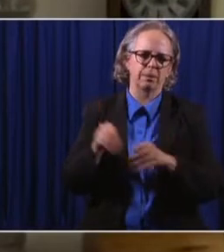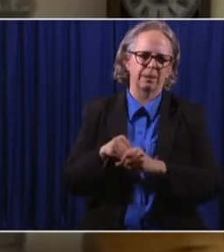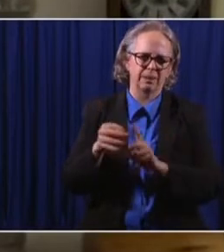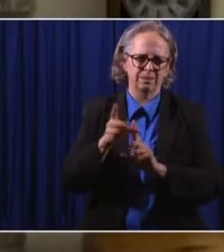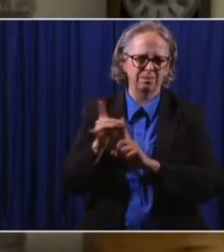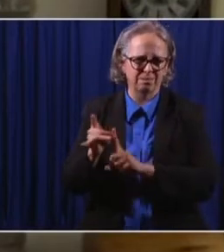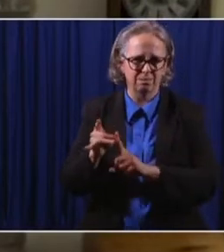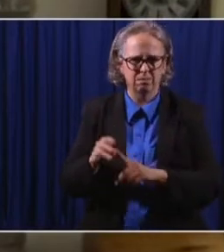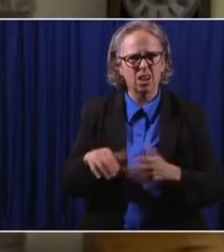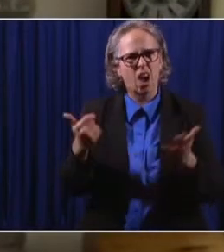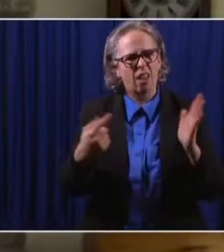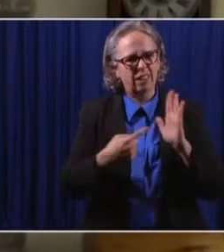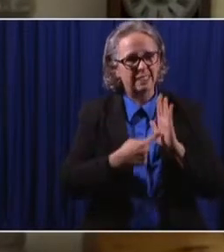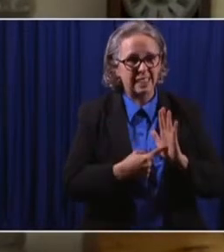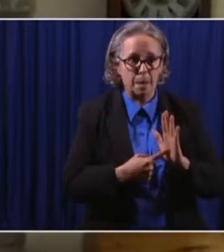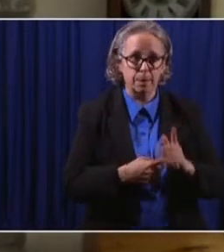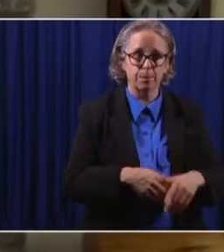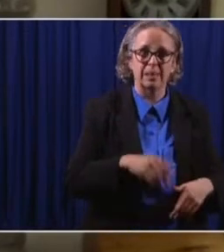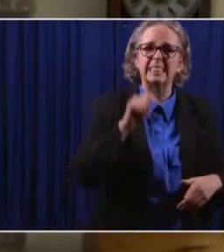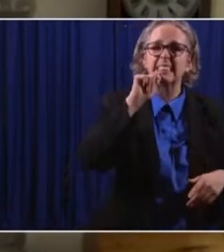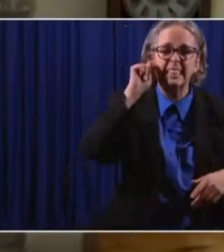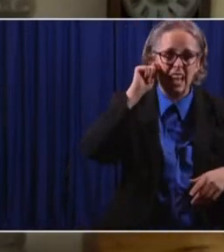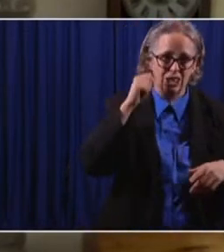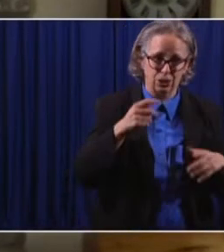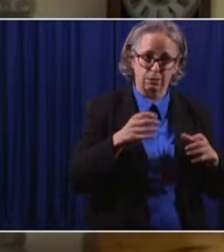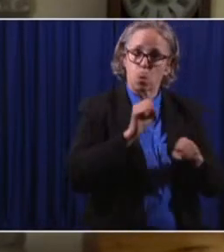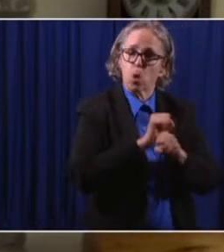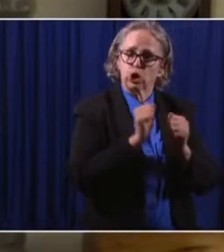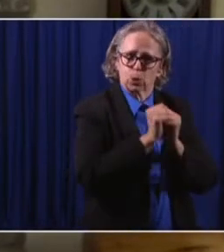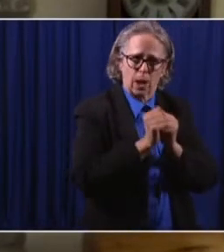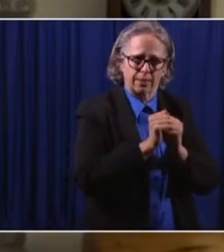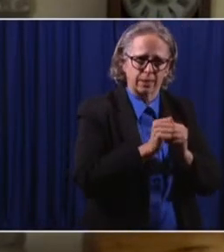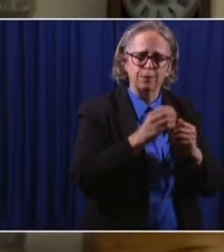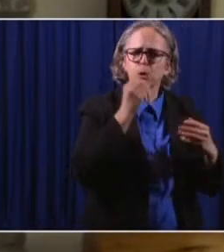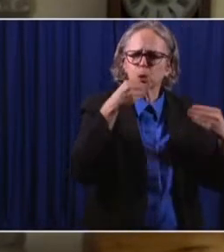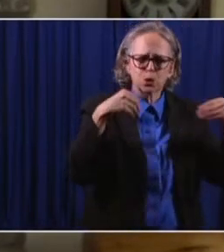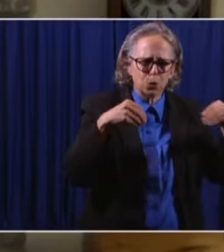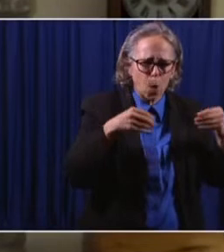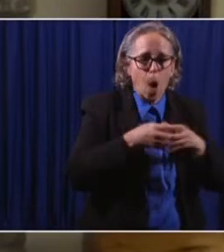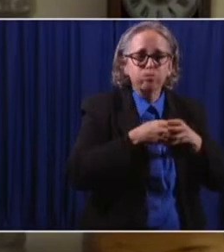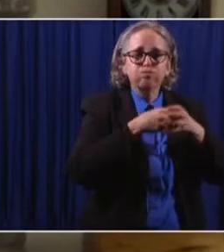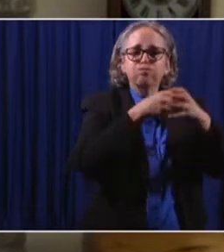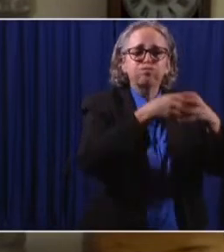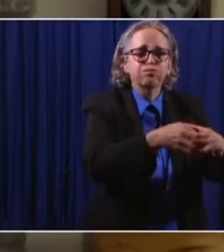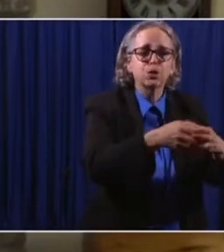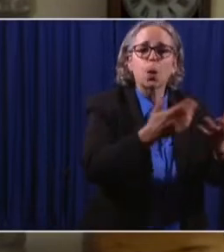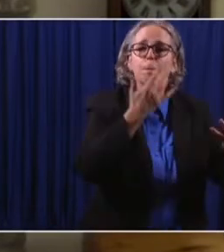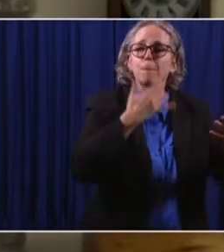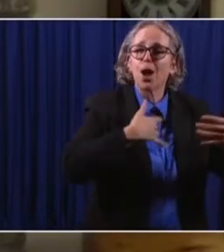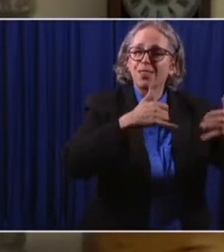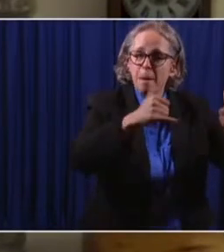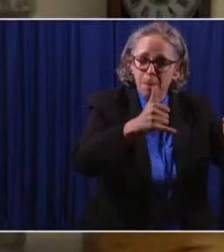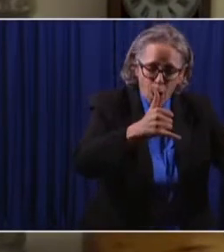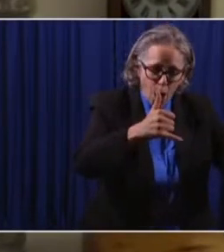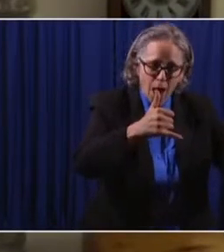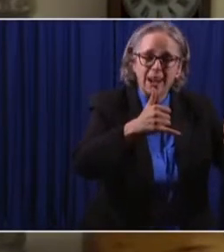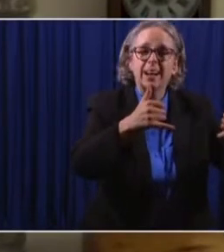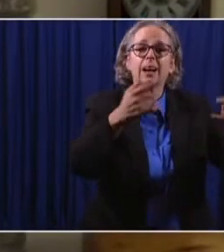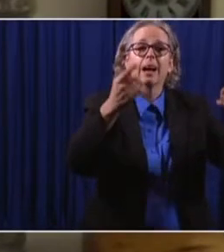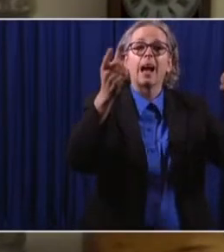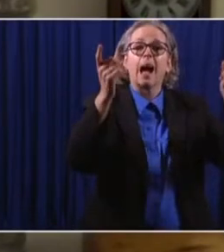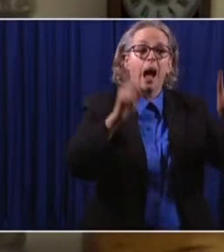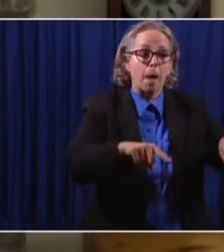who worked together at a grocery store attended a birthday party together in mid-August. There are now 3